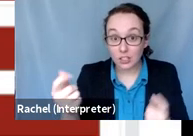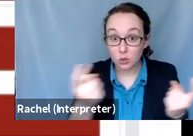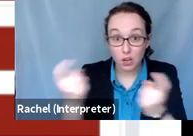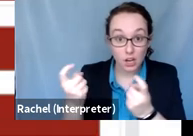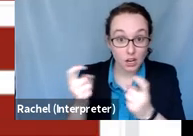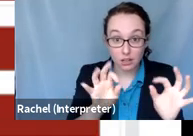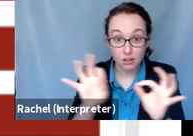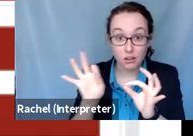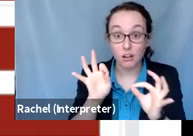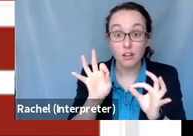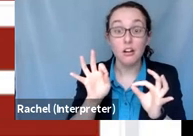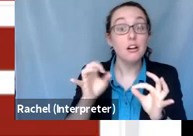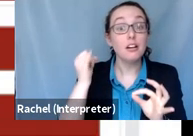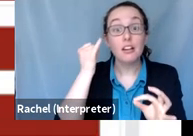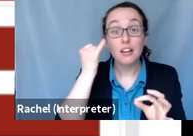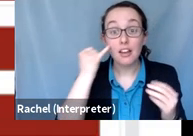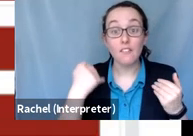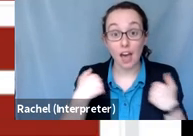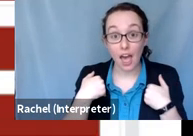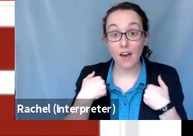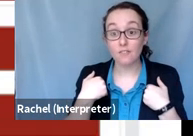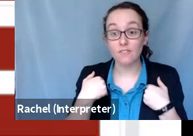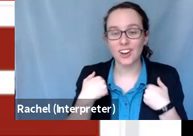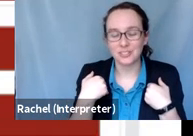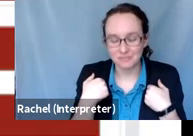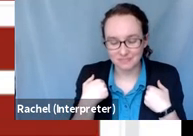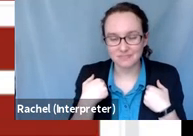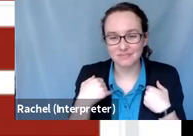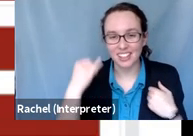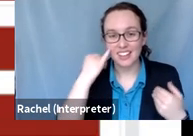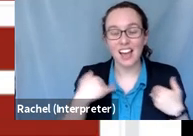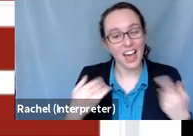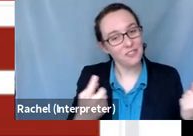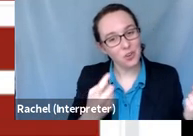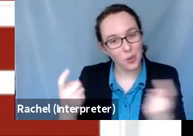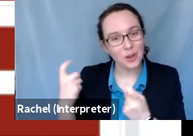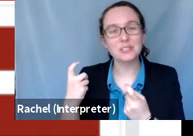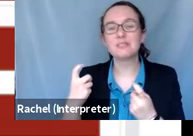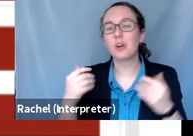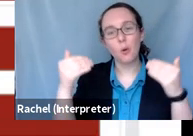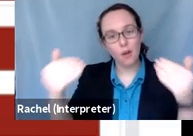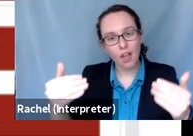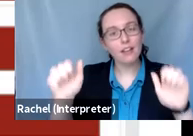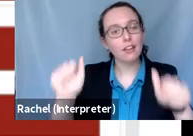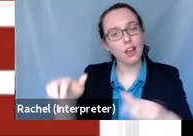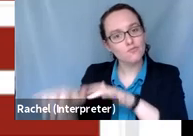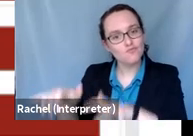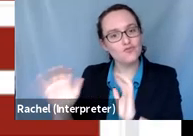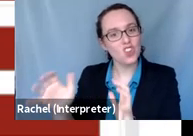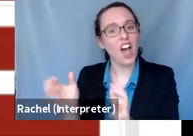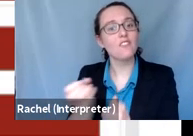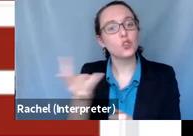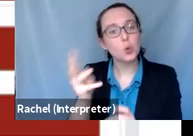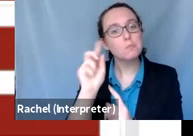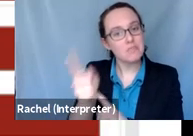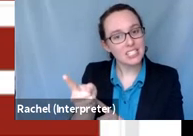and leave this meeting. Otherwise, if you have questions, go ahead and ask them. We'll give it a few more minutes and just give you the opportunity